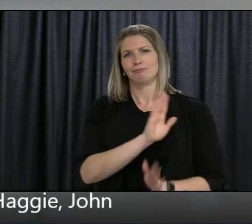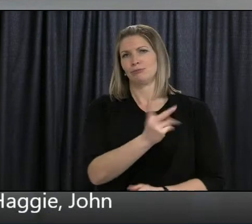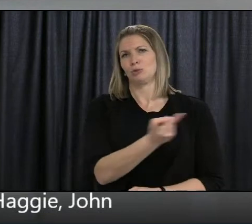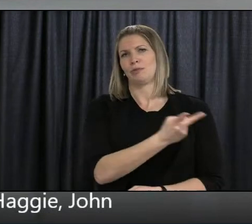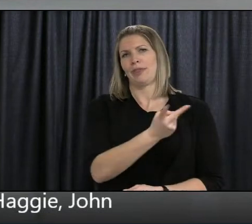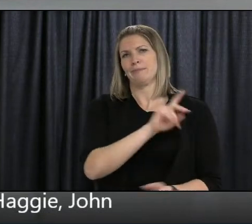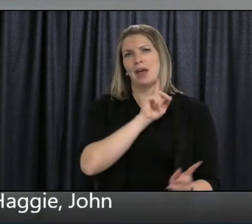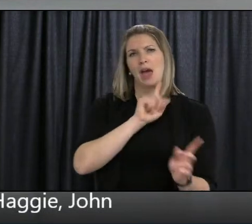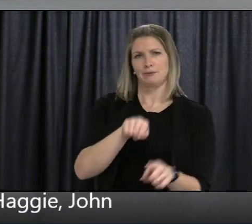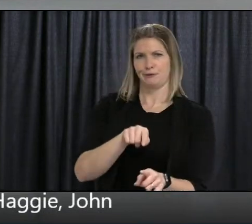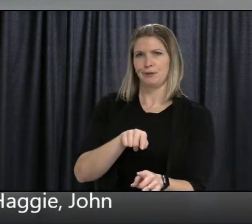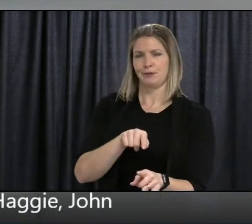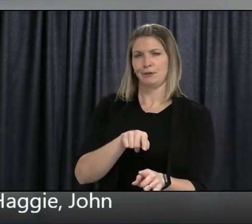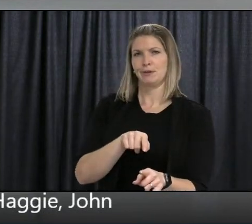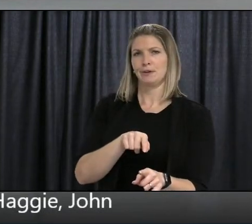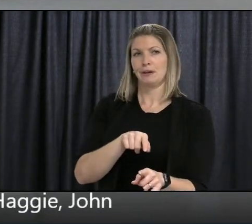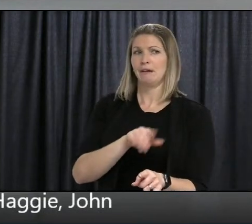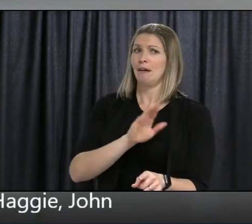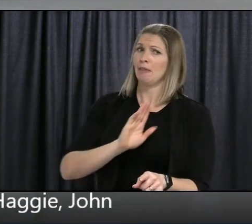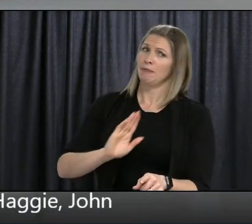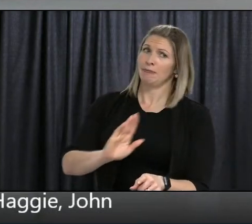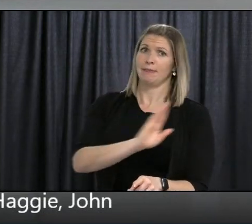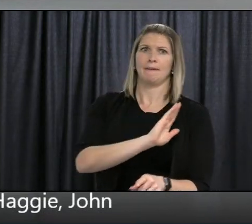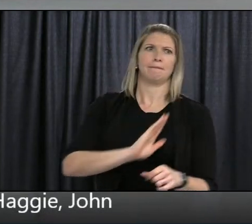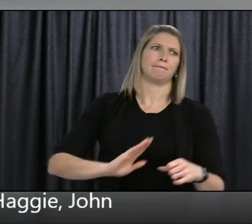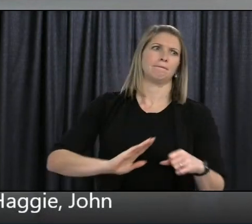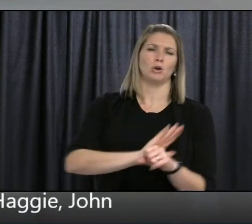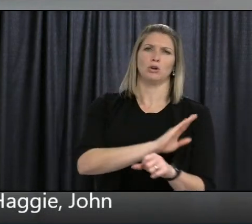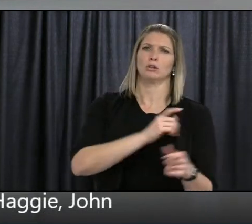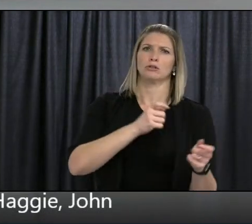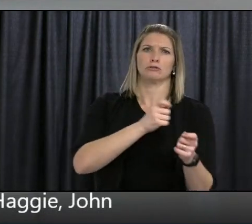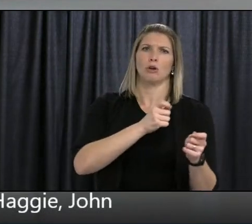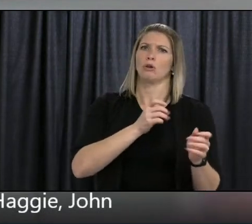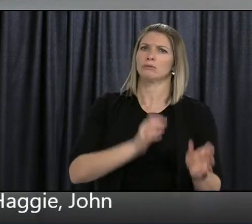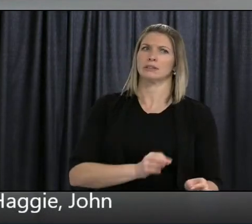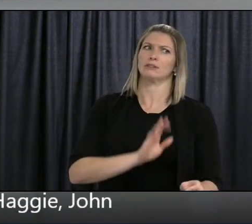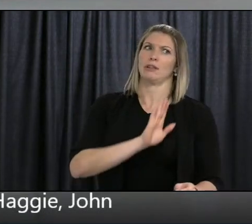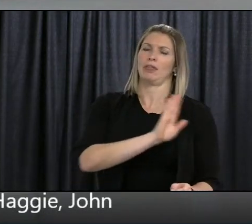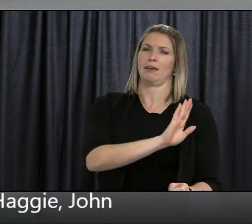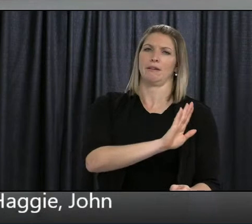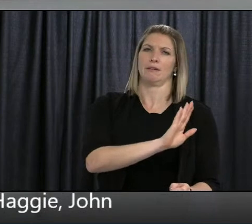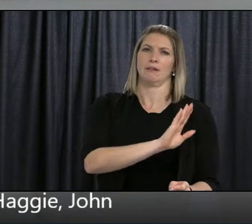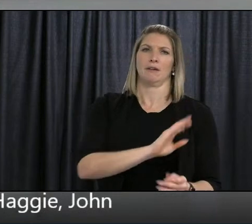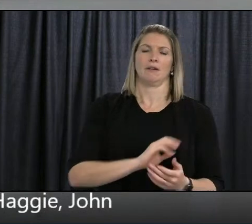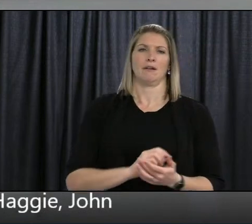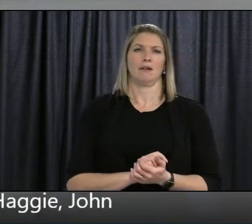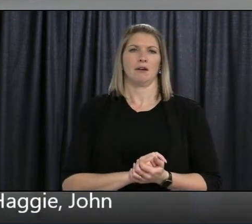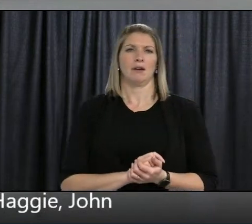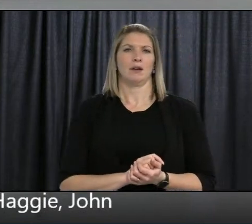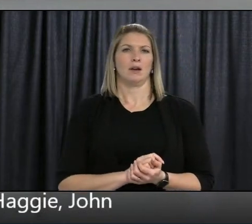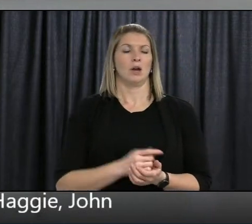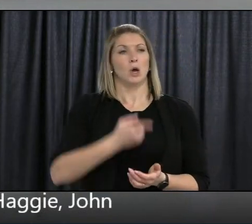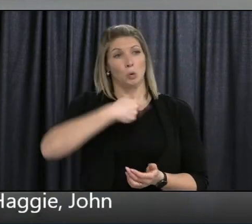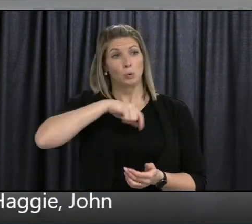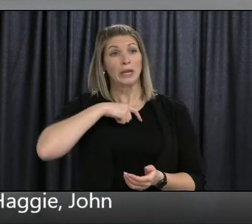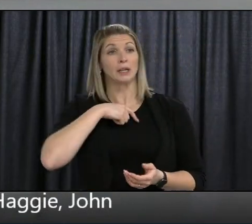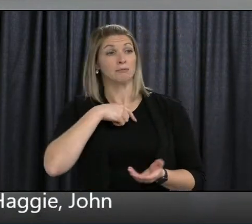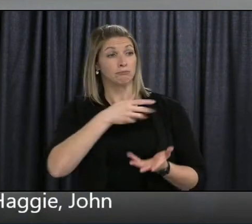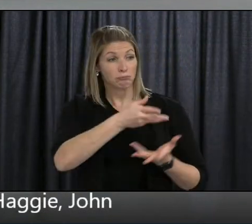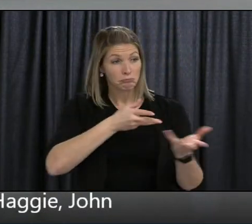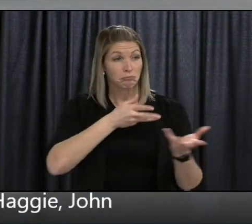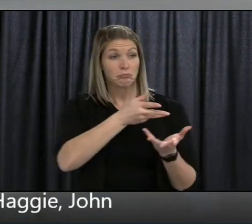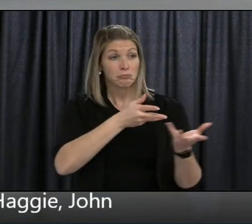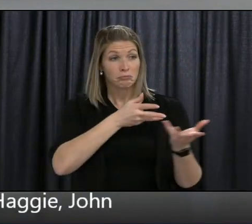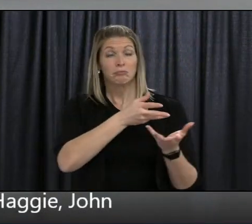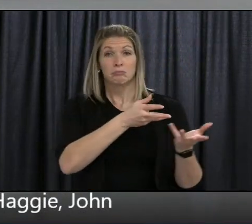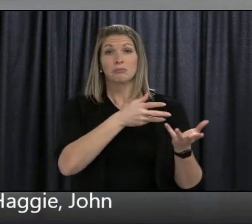have total control over that. Our role in our liaison with the schools and the school board is